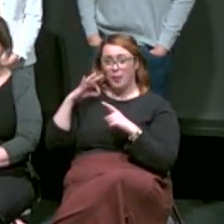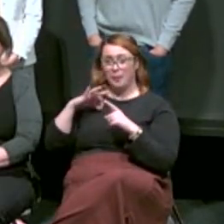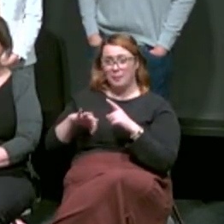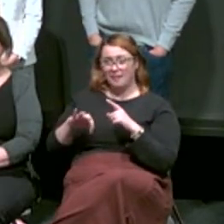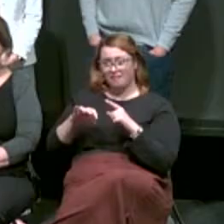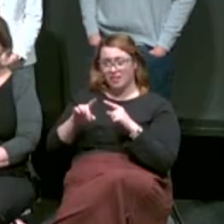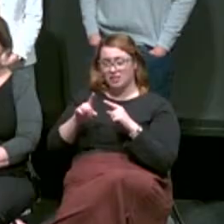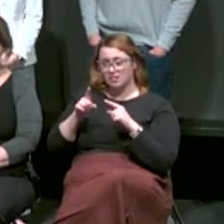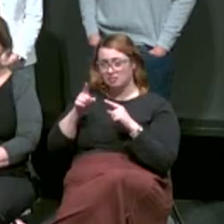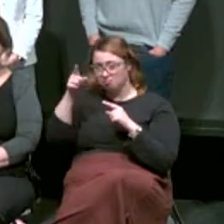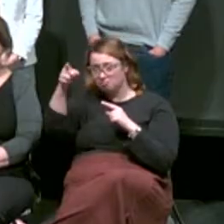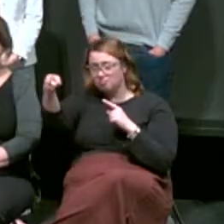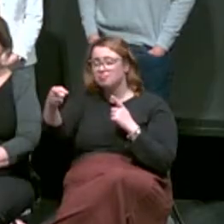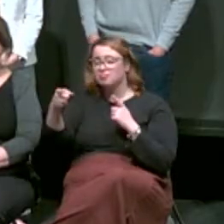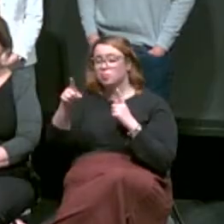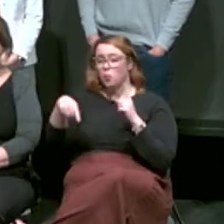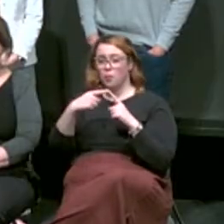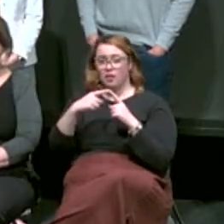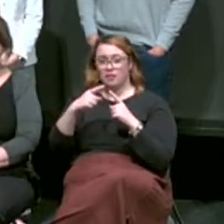removed? Good question.